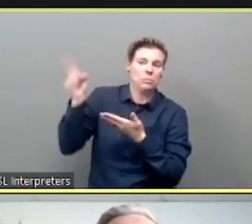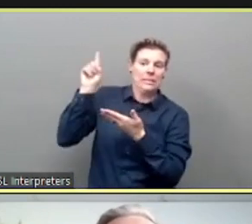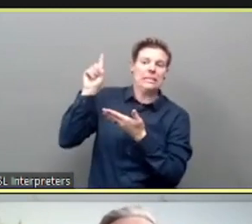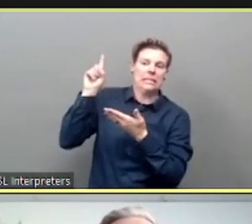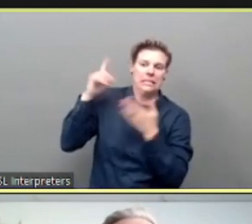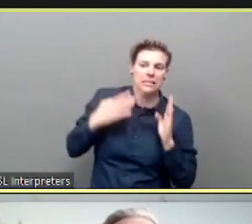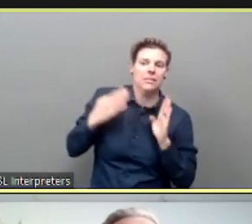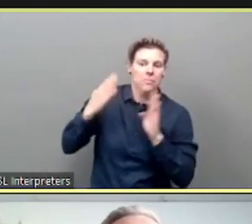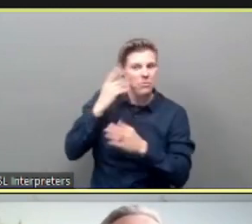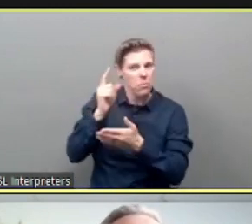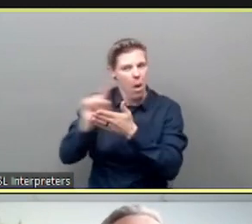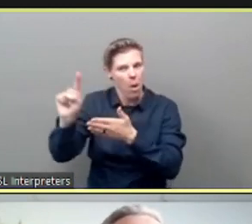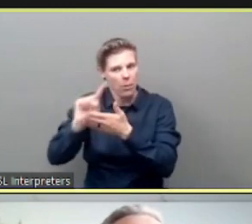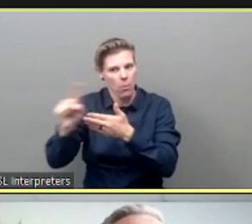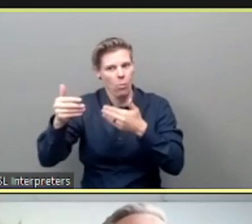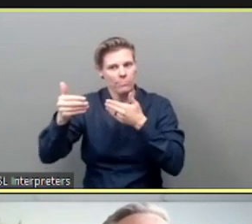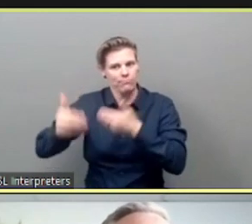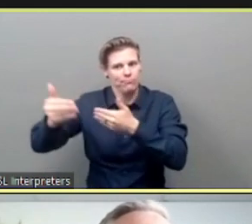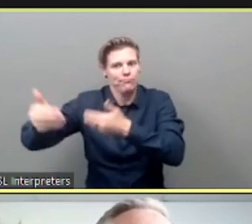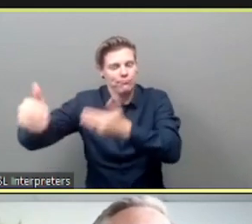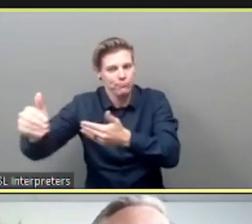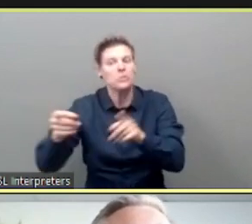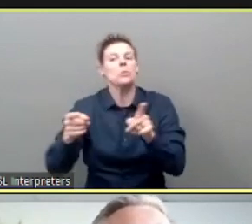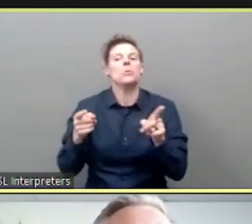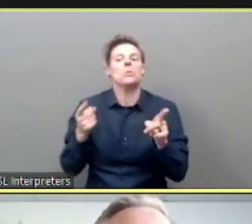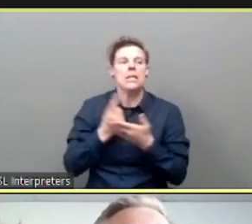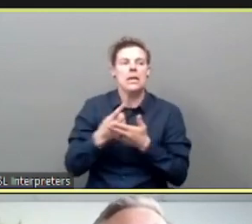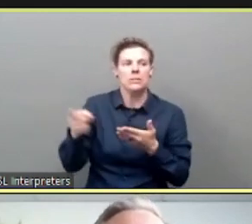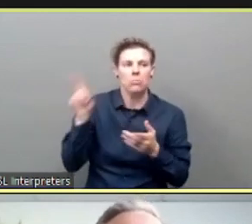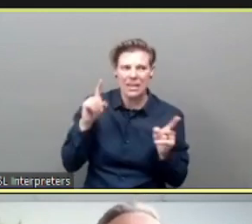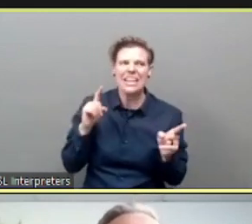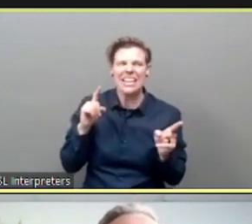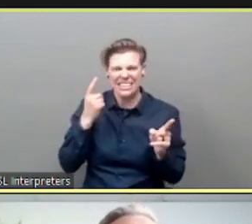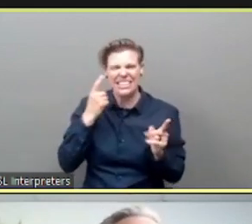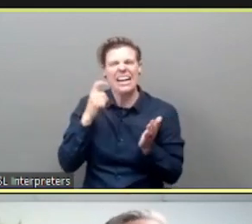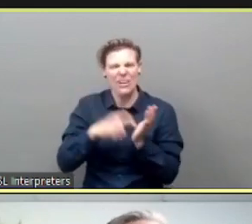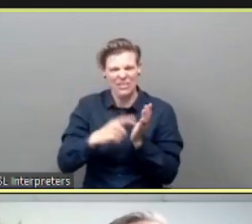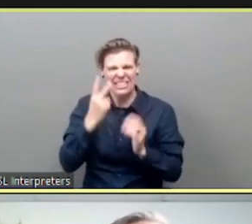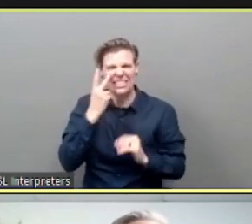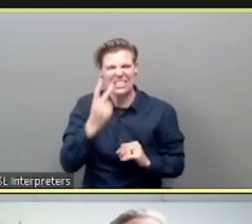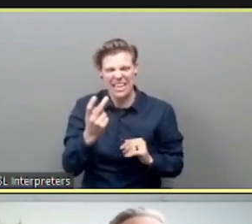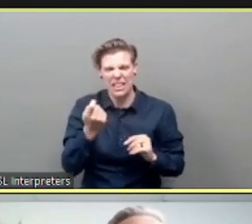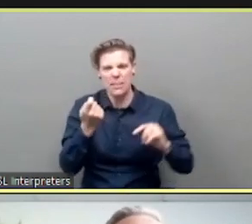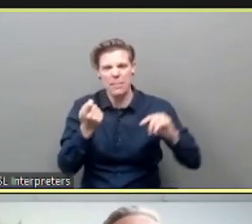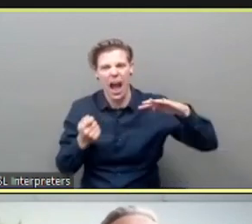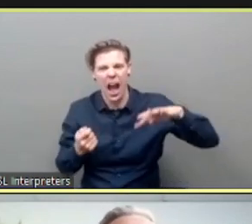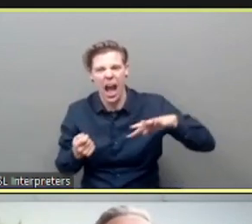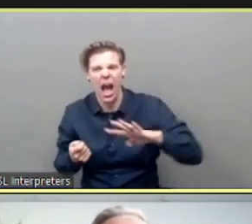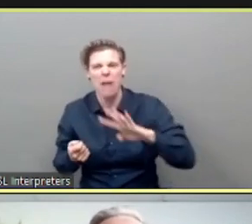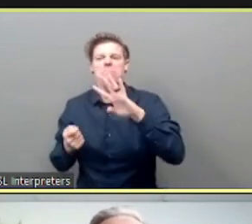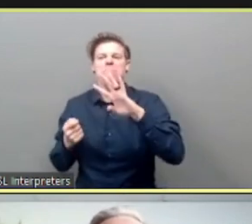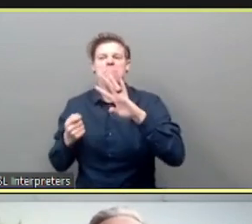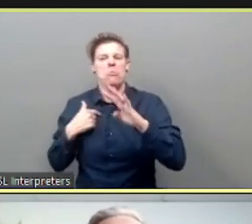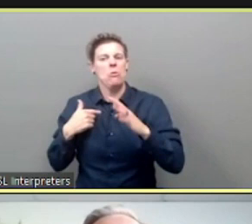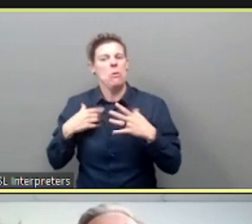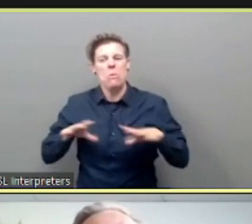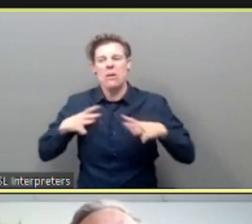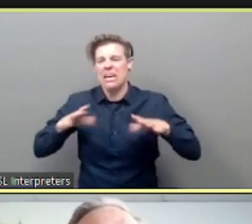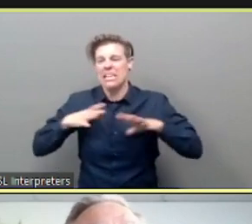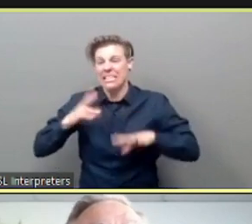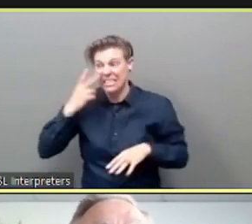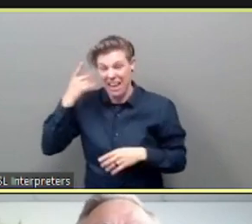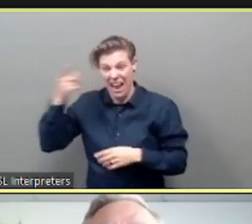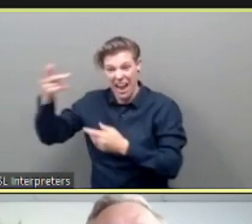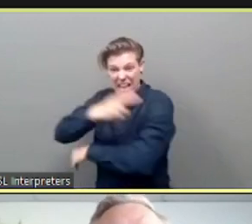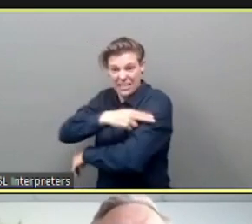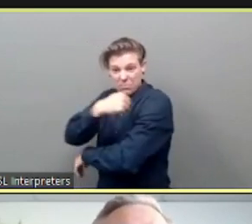we're definitely on another uptick, which is not what we want to see when our hospitals are actually stressed to the maximum.